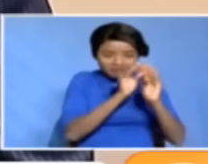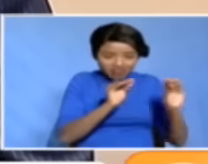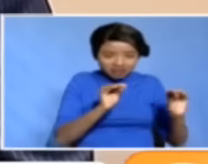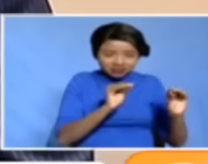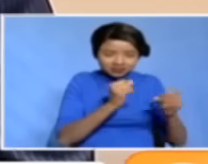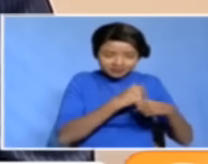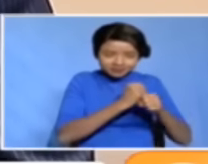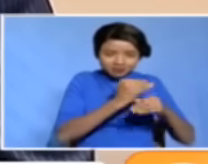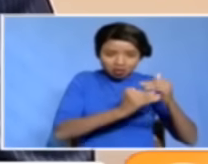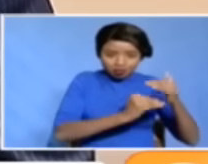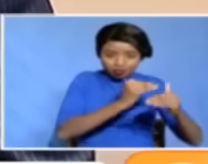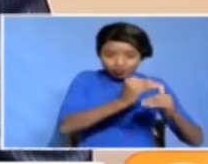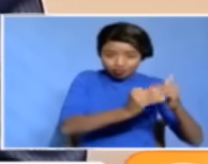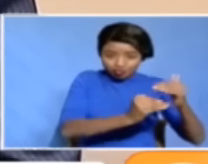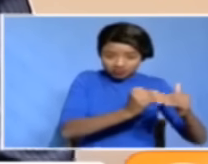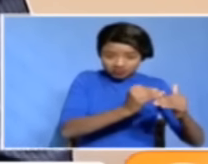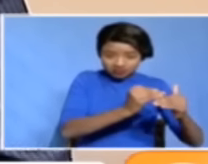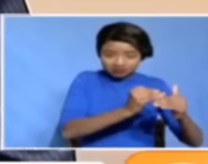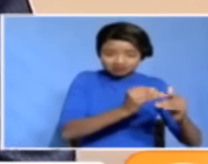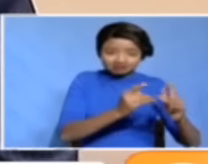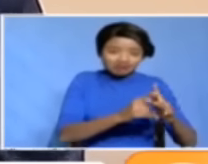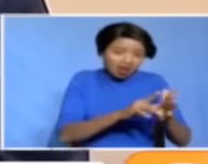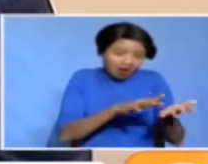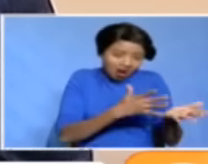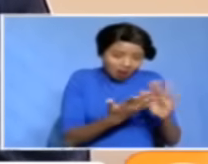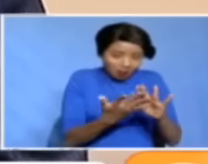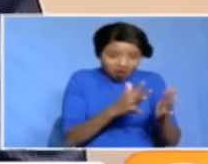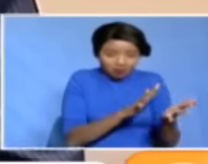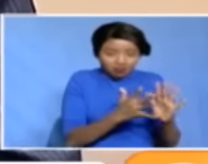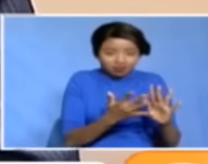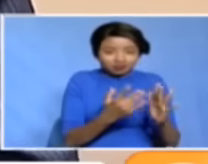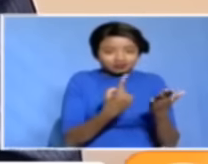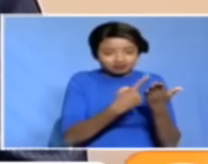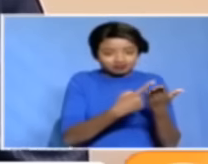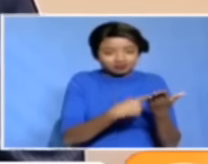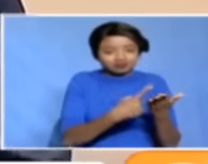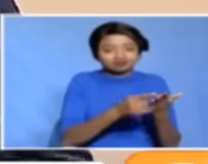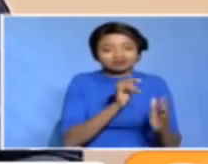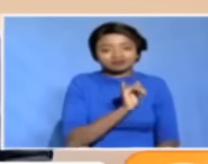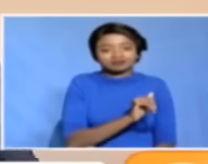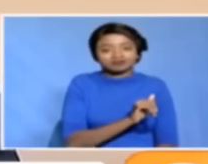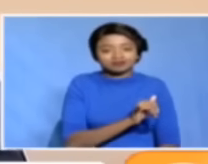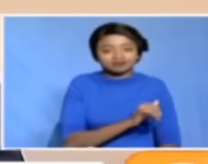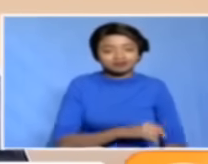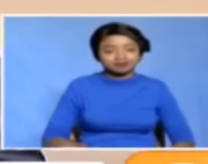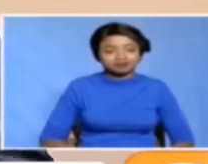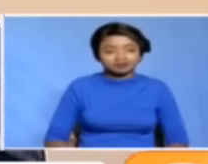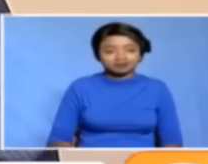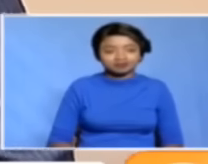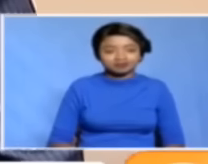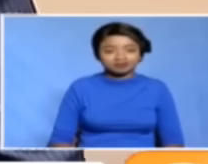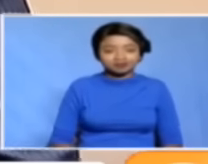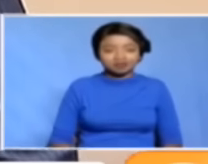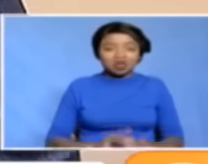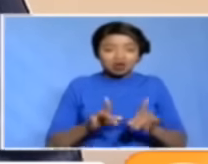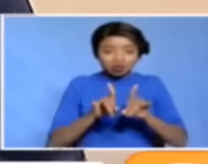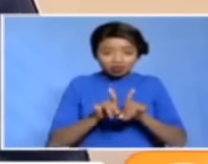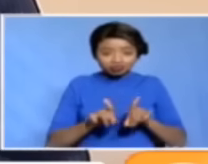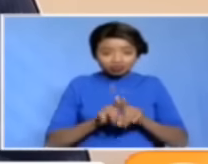beginning by me tabling the budget policy statement. We have agreed